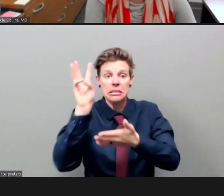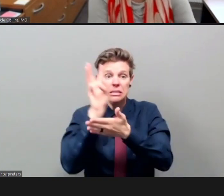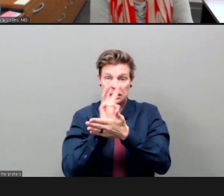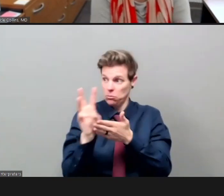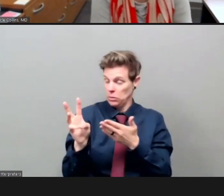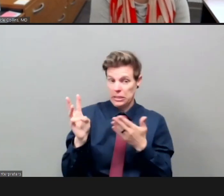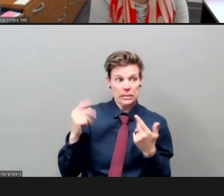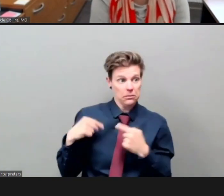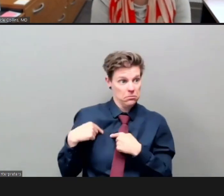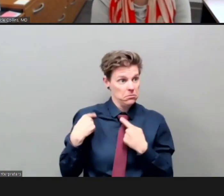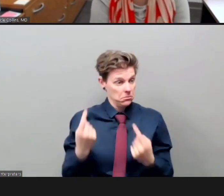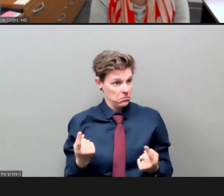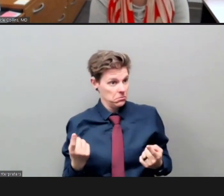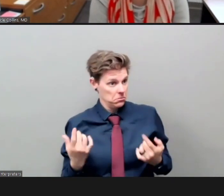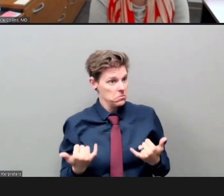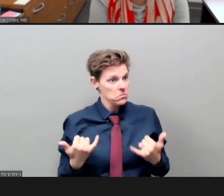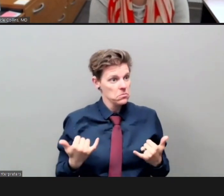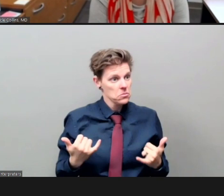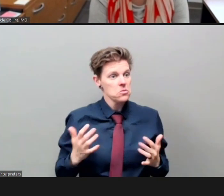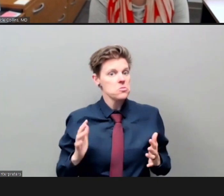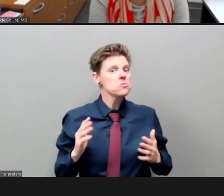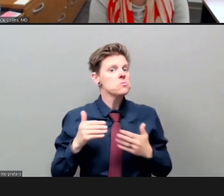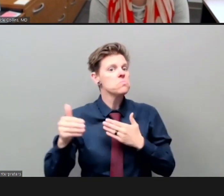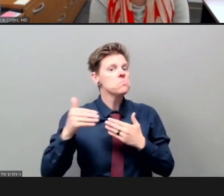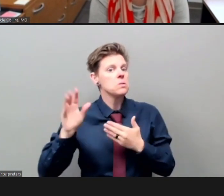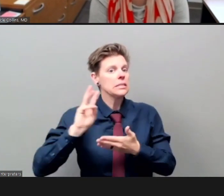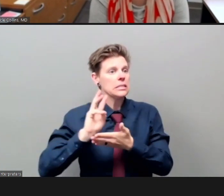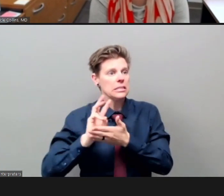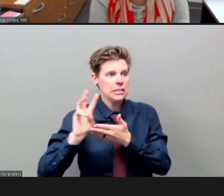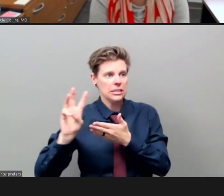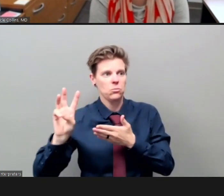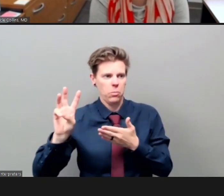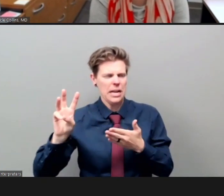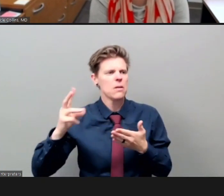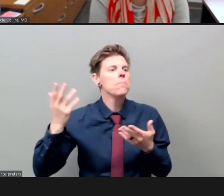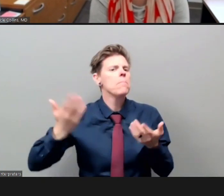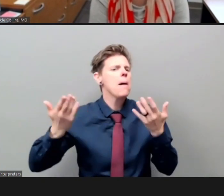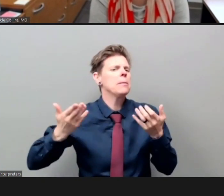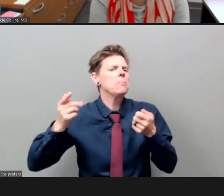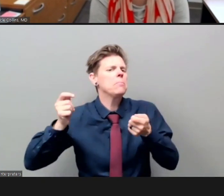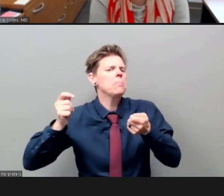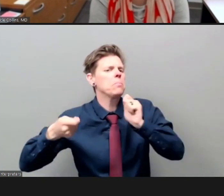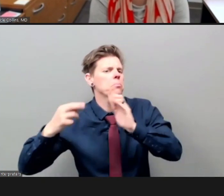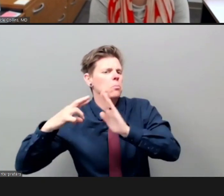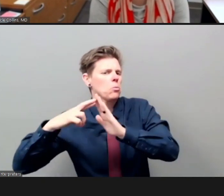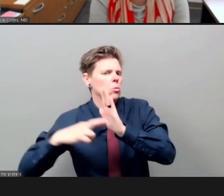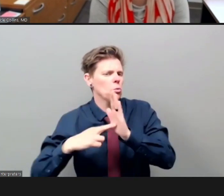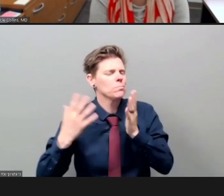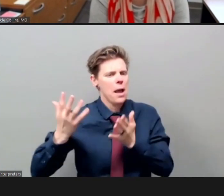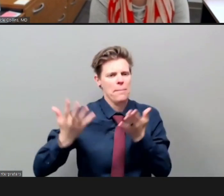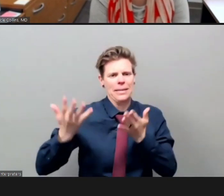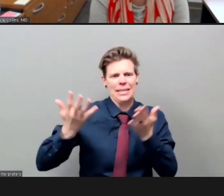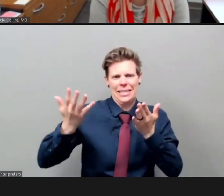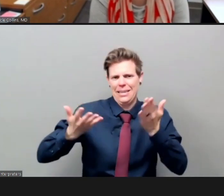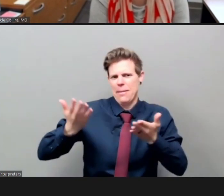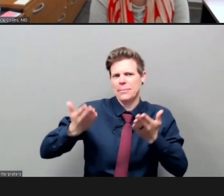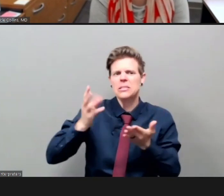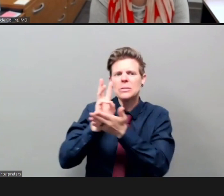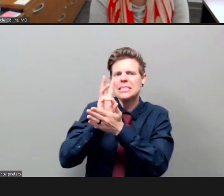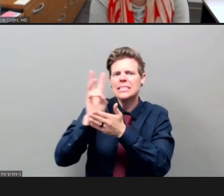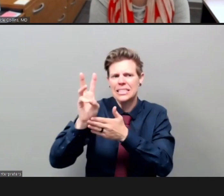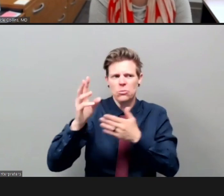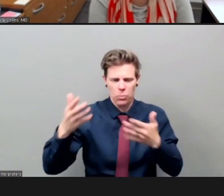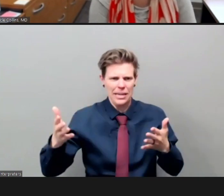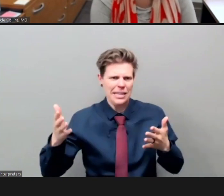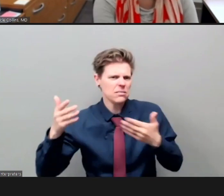more confident about whether we want to change those regulations. And last, there will, I think, well, let me just say it this